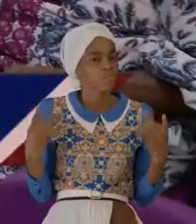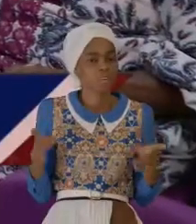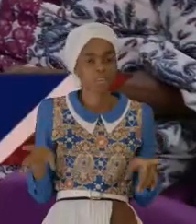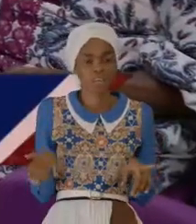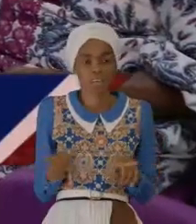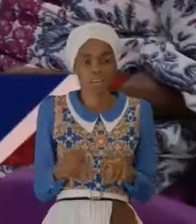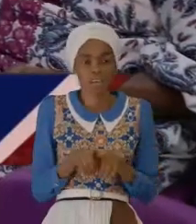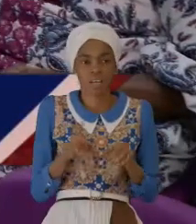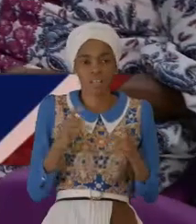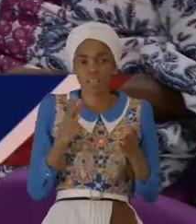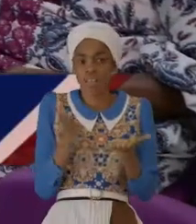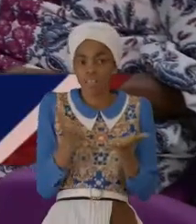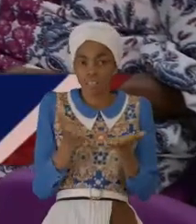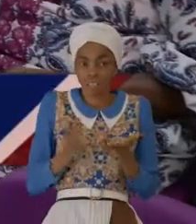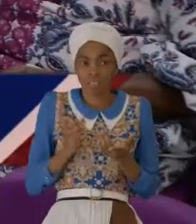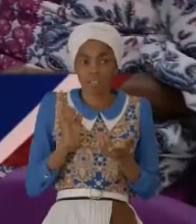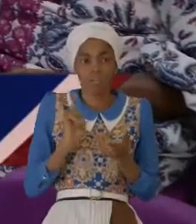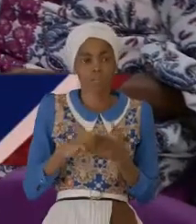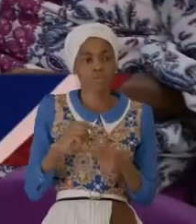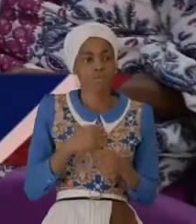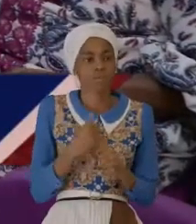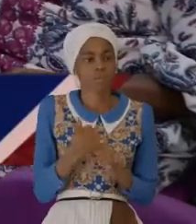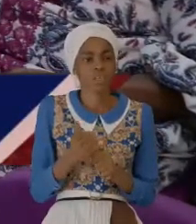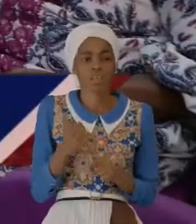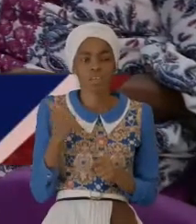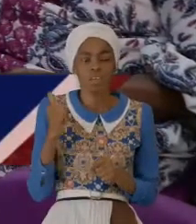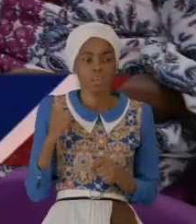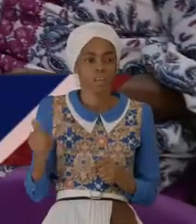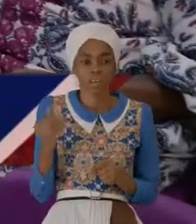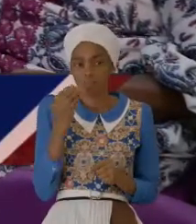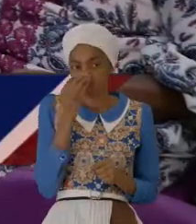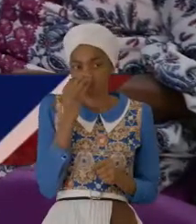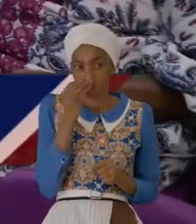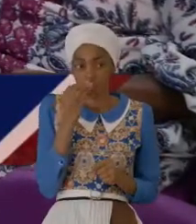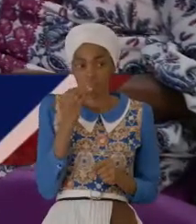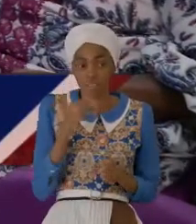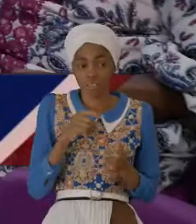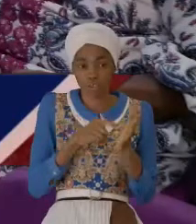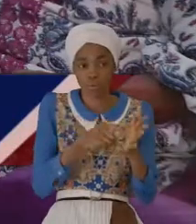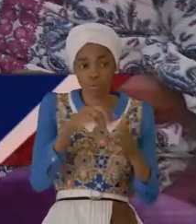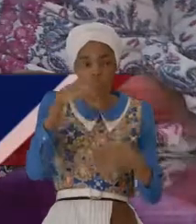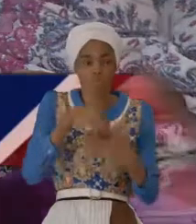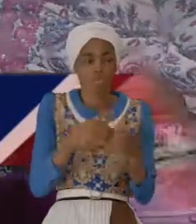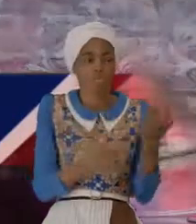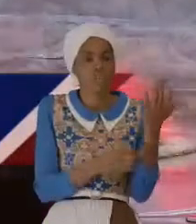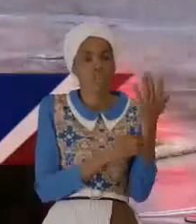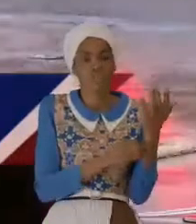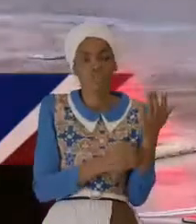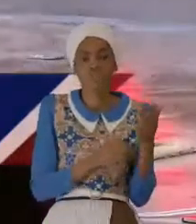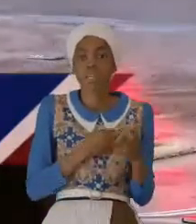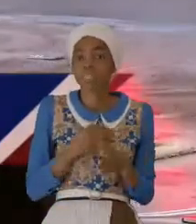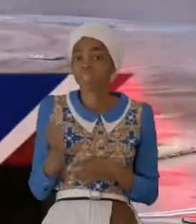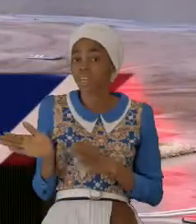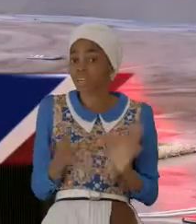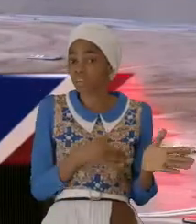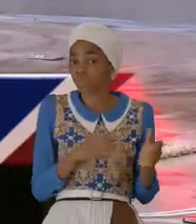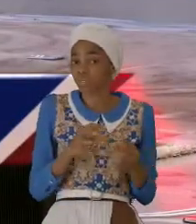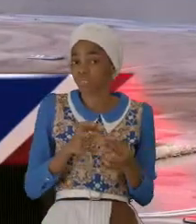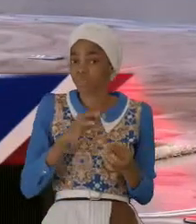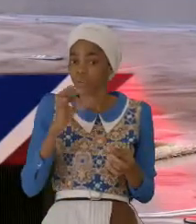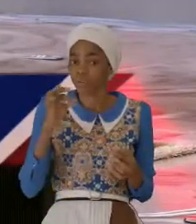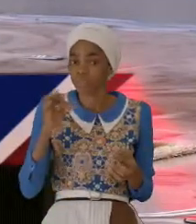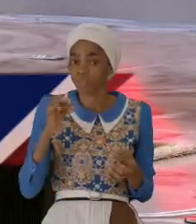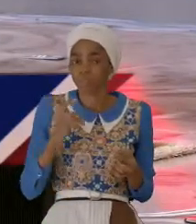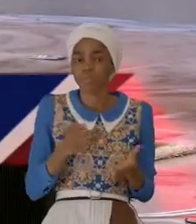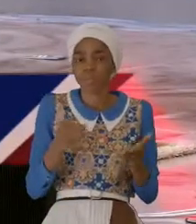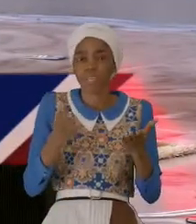desire to make a fair show in the flesh they abandon the spirit they want to